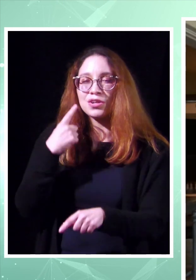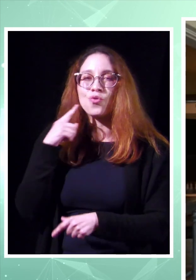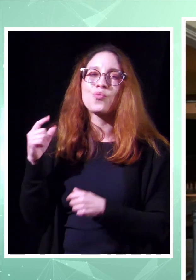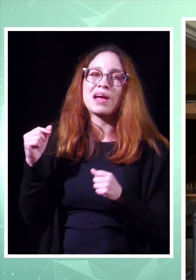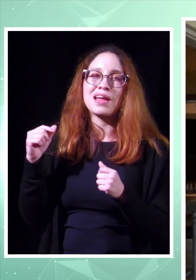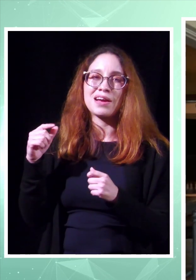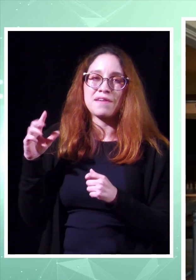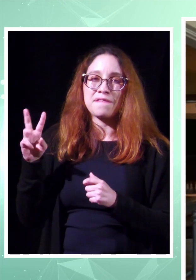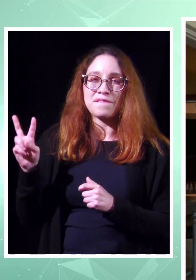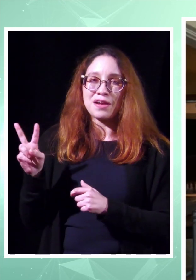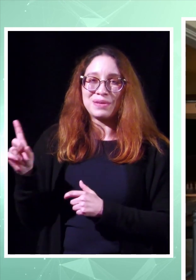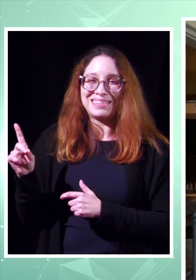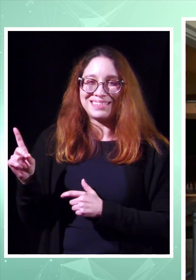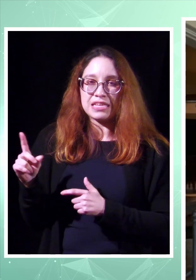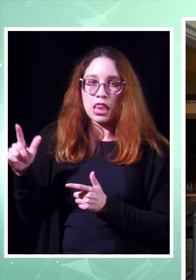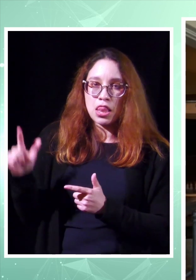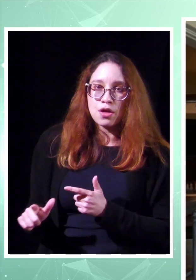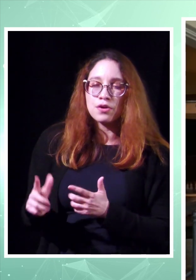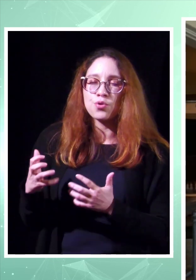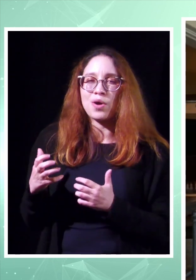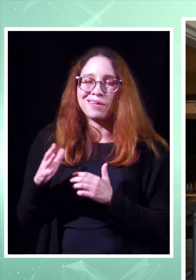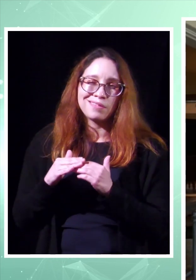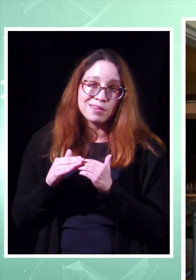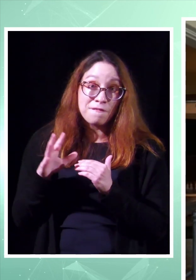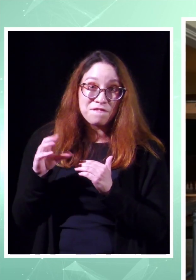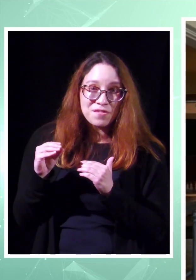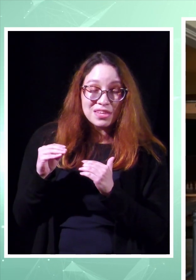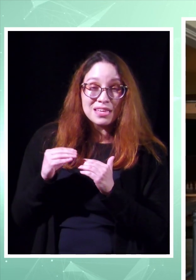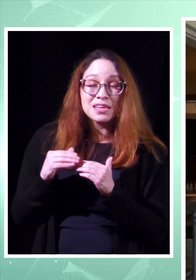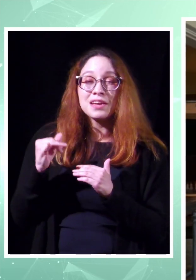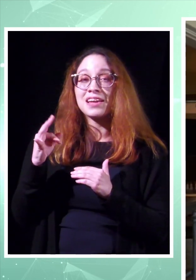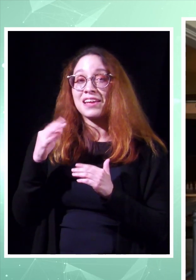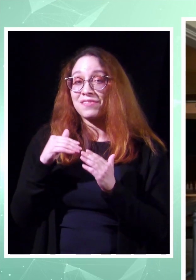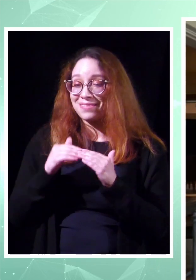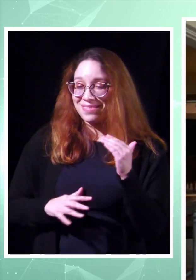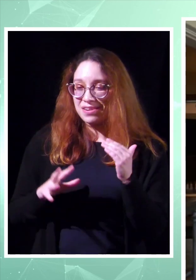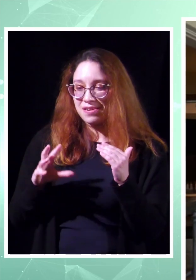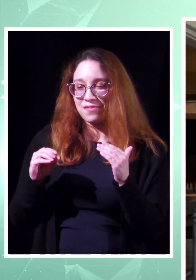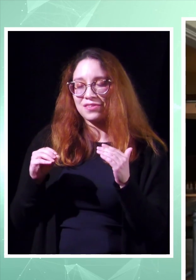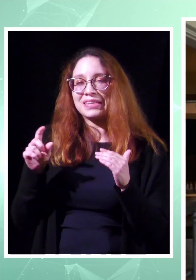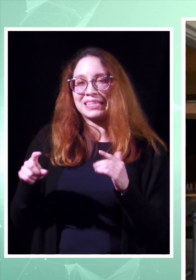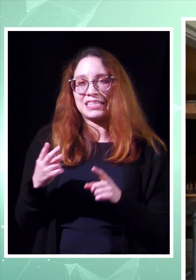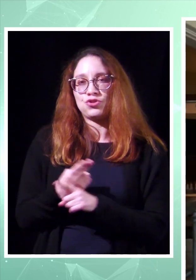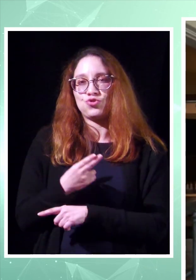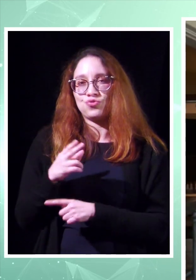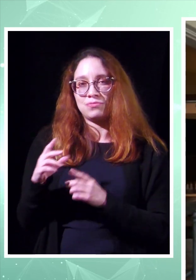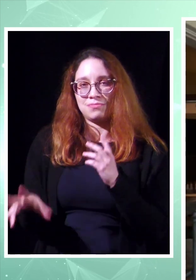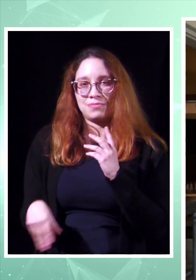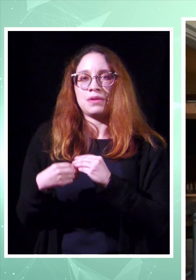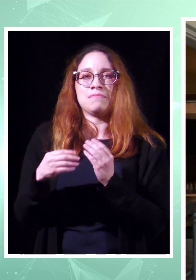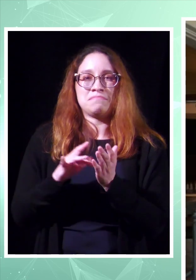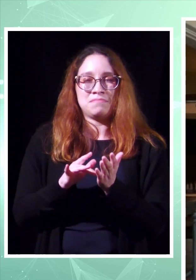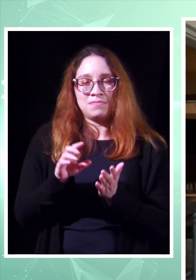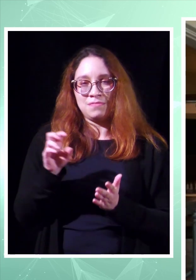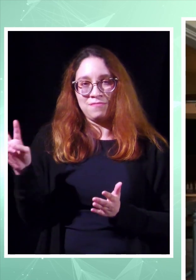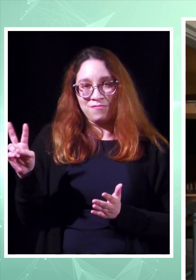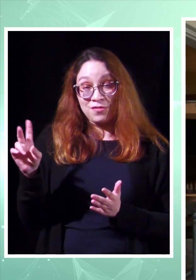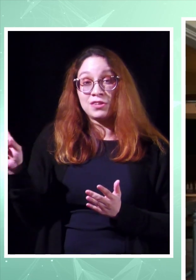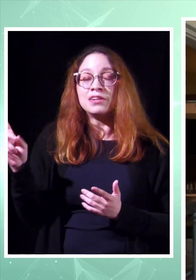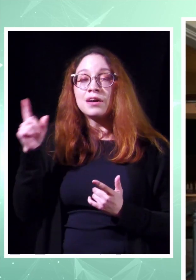its lowest. And I want that number to be above 50. And if it's below 50, then we need to use some supplementation. Now,